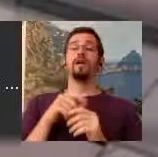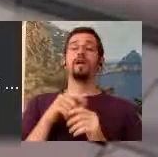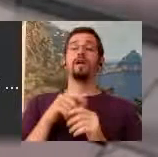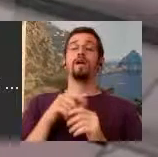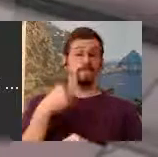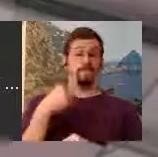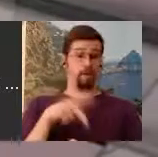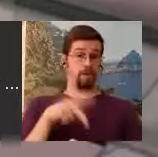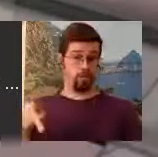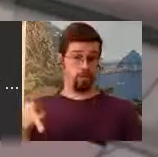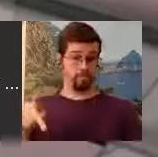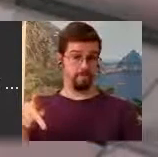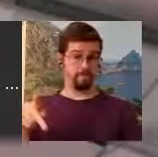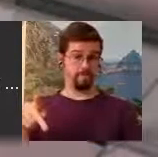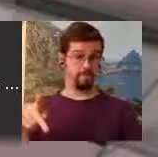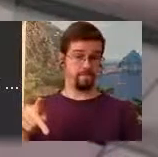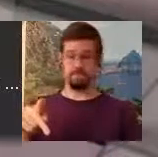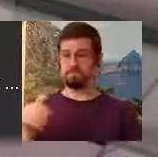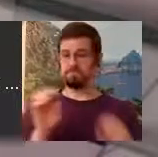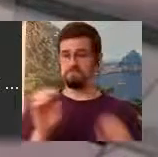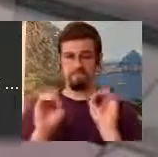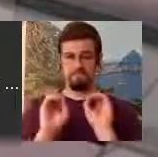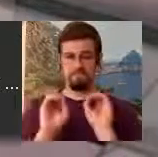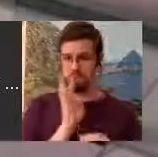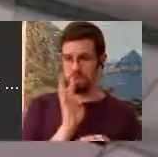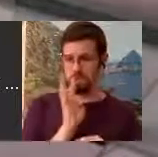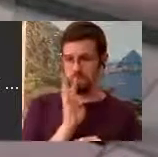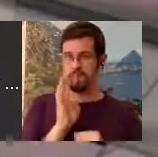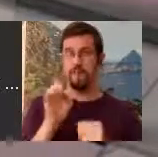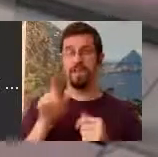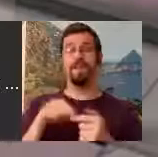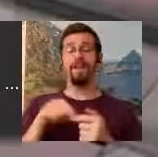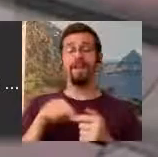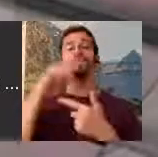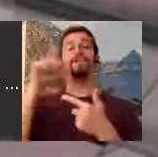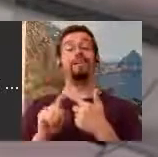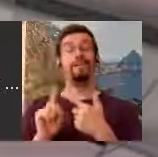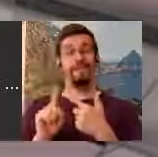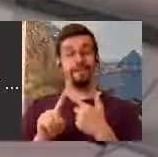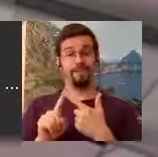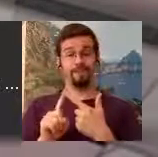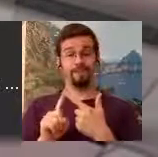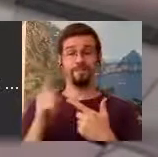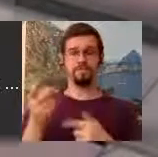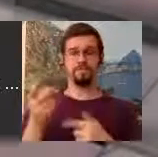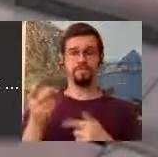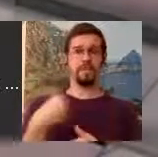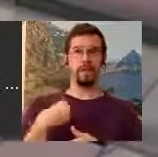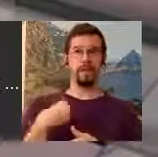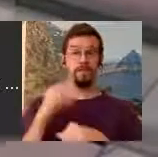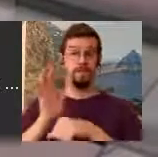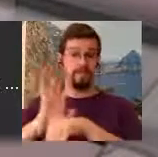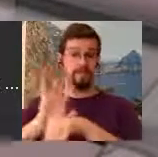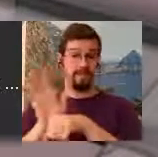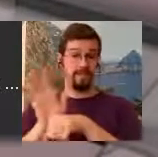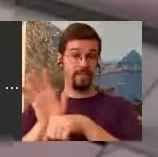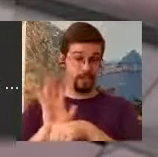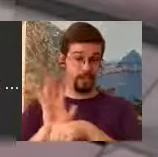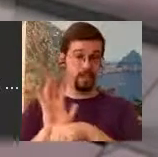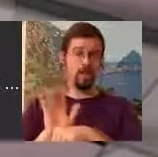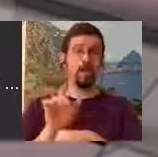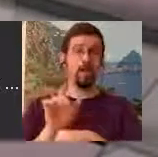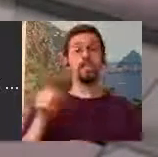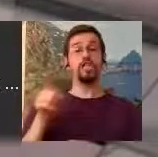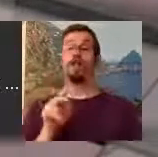without any, talking. And then she also gave us a video where she was looking at